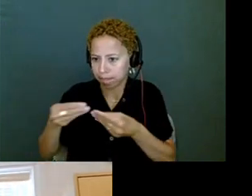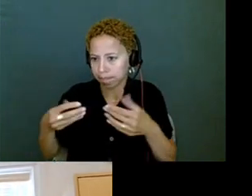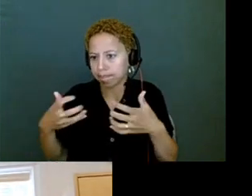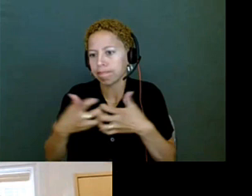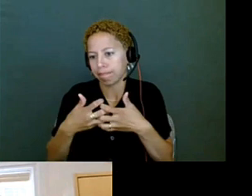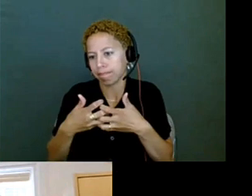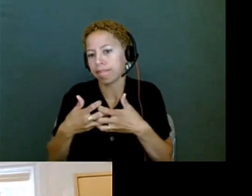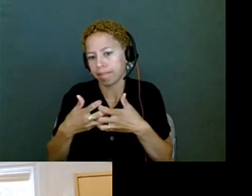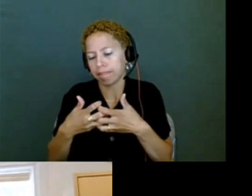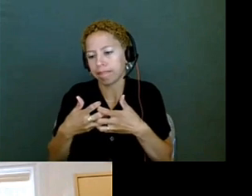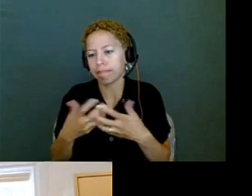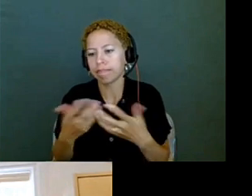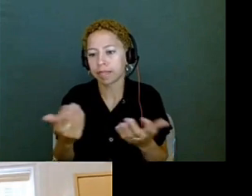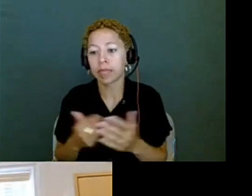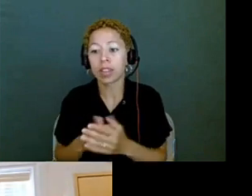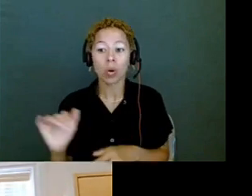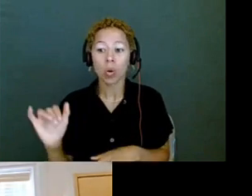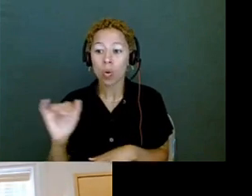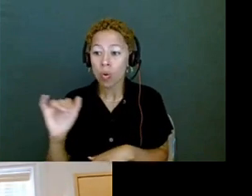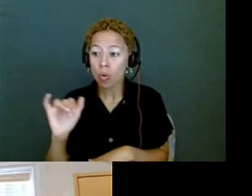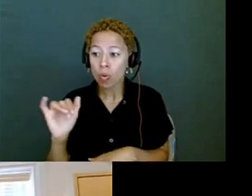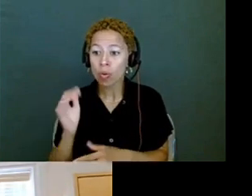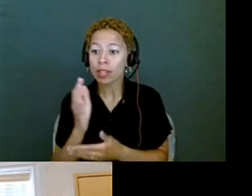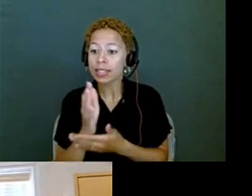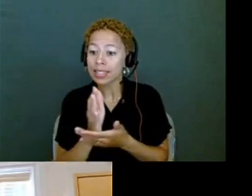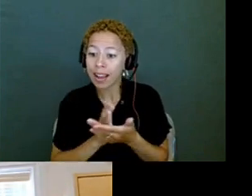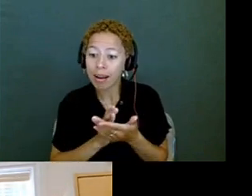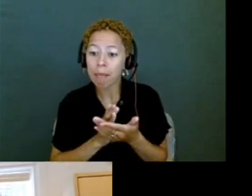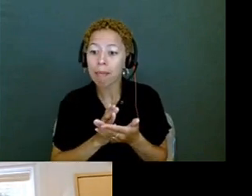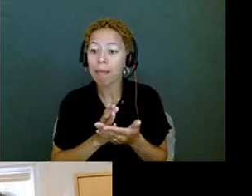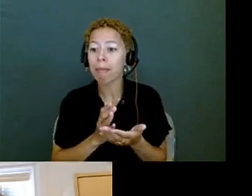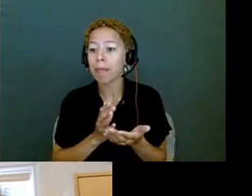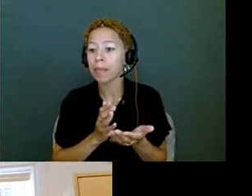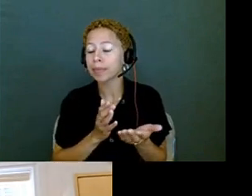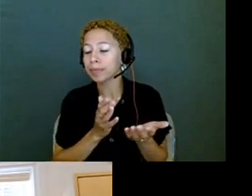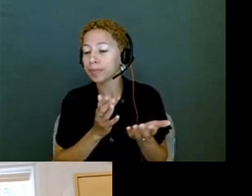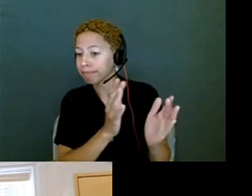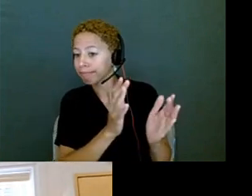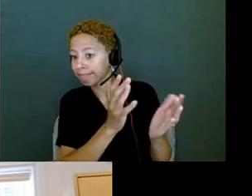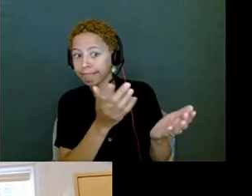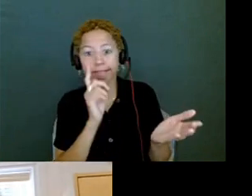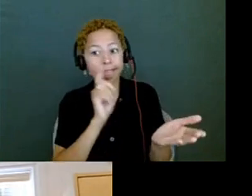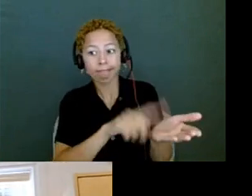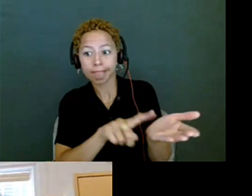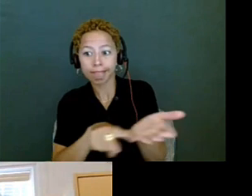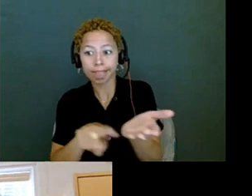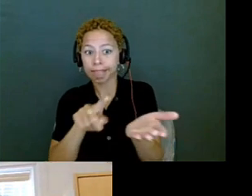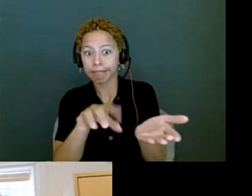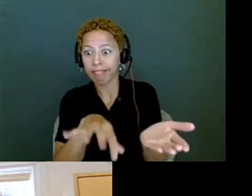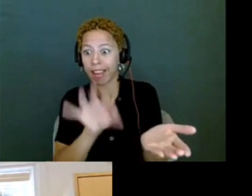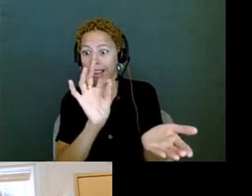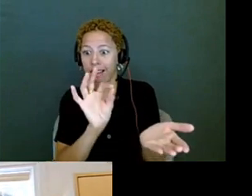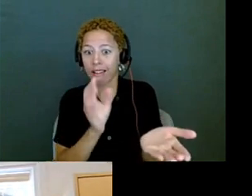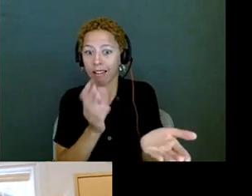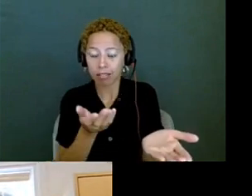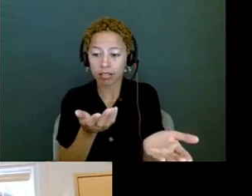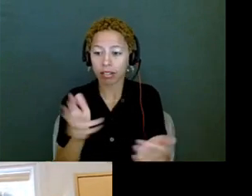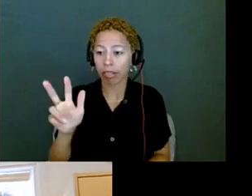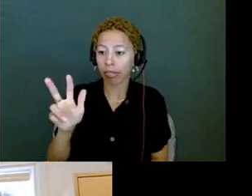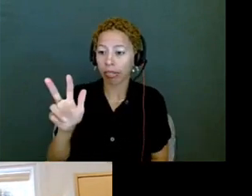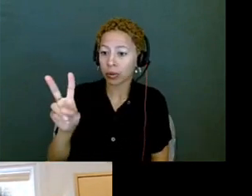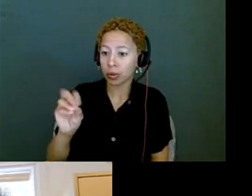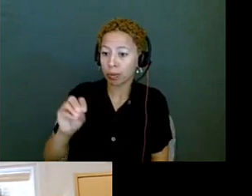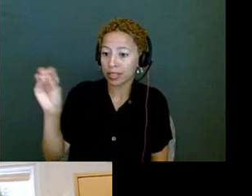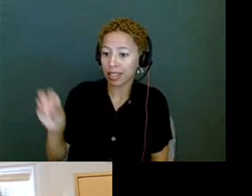more sense also, considering some sites will tell you and some research will tell you 32% of the global population actually